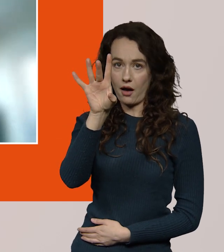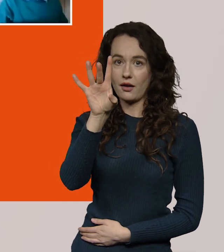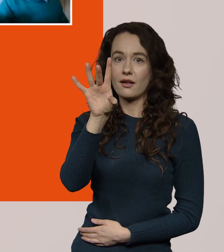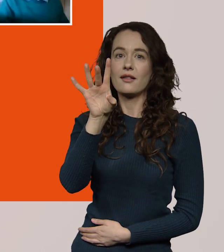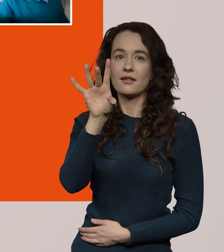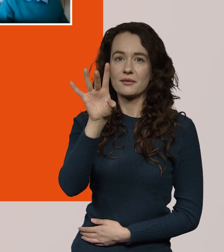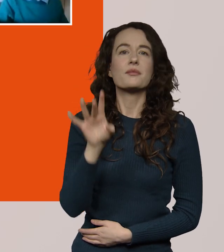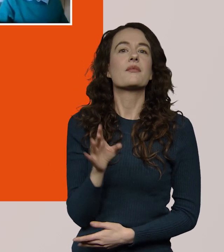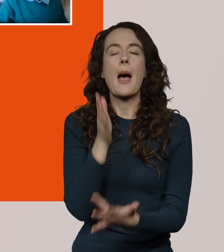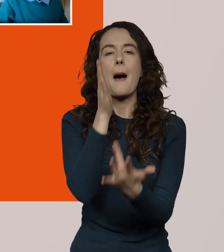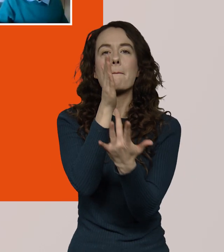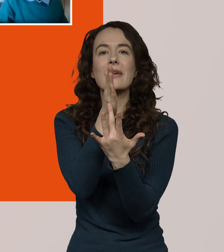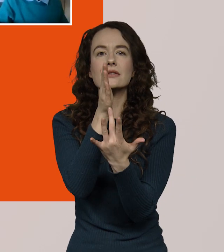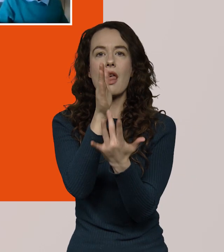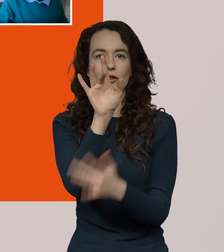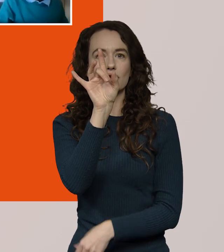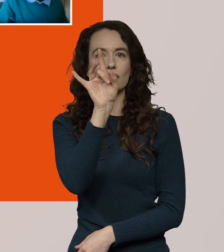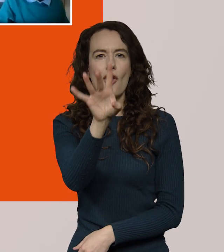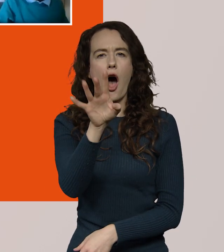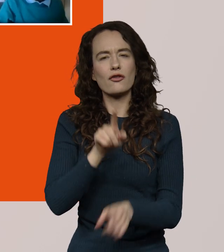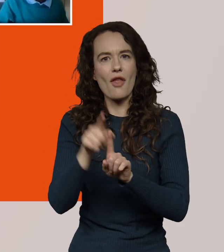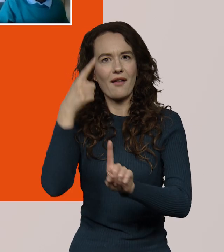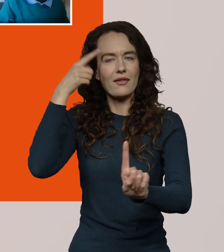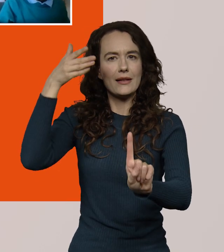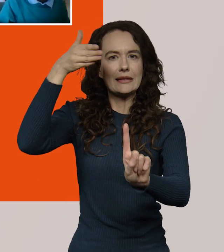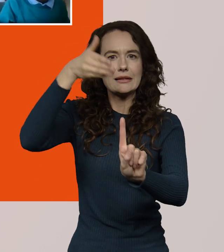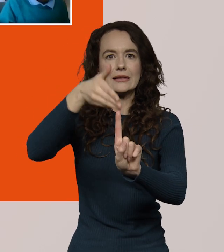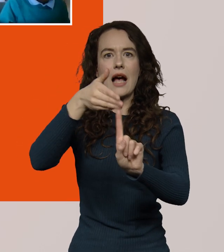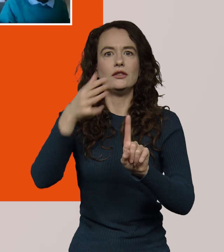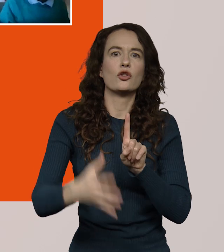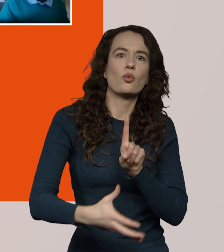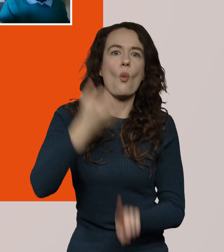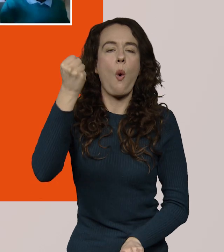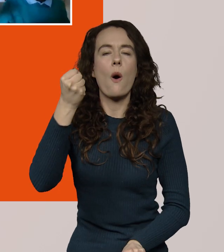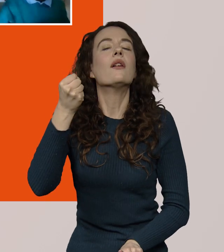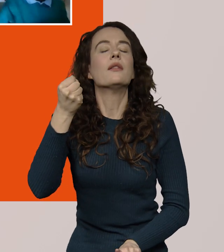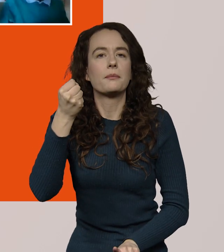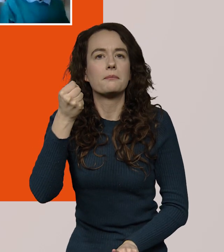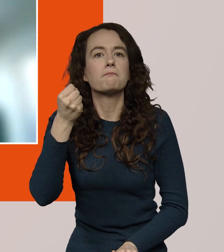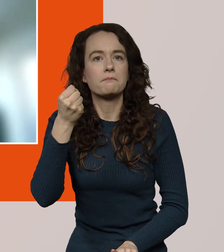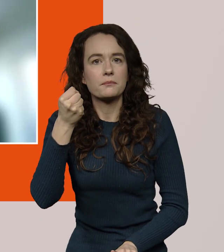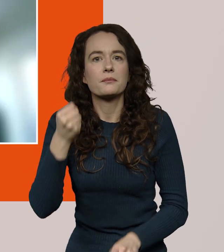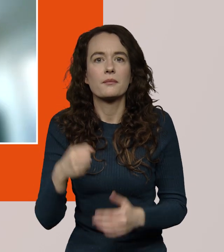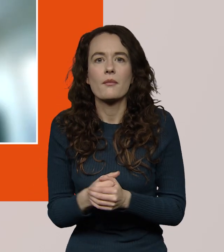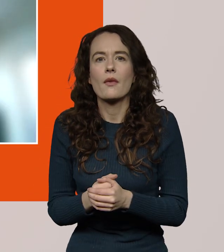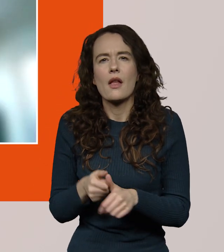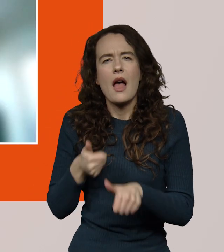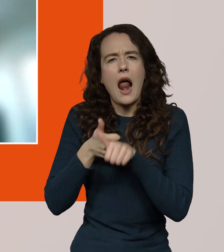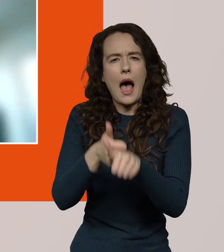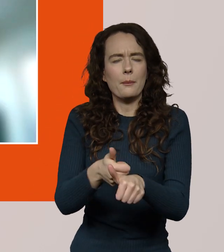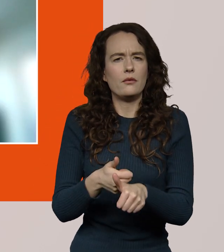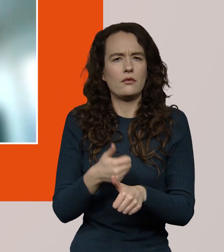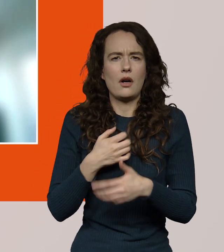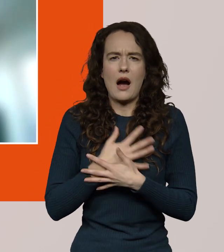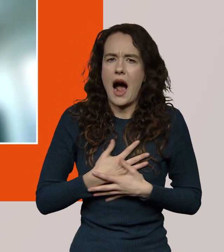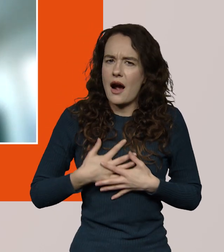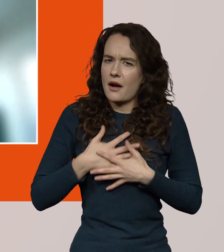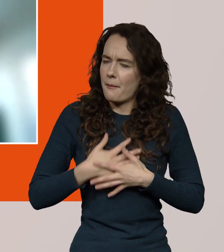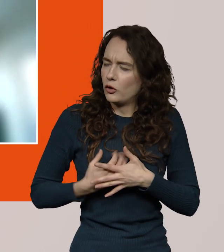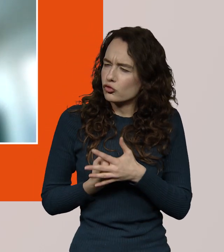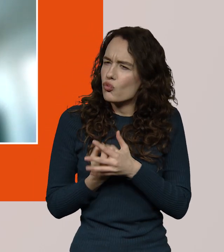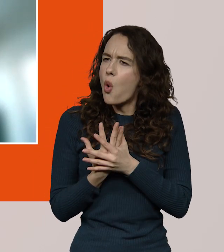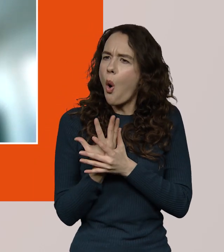you want to come up with your own support balloons and do the activity yourselves. So our next activity is Reach